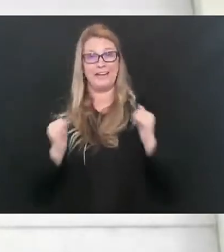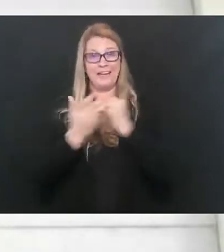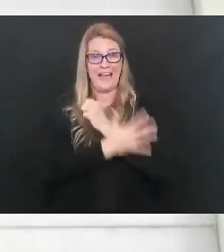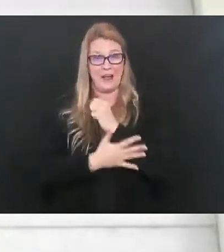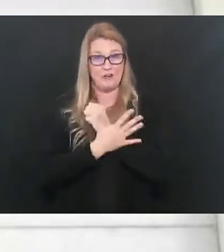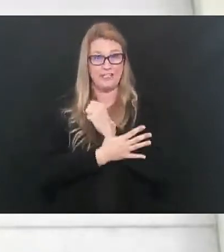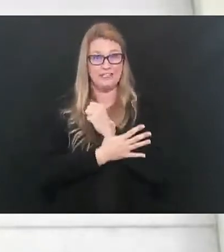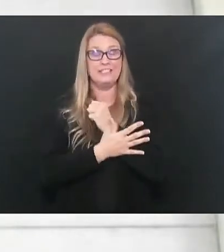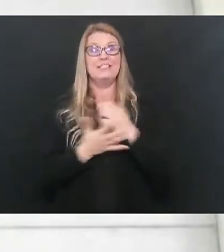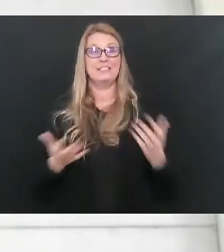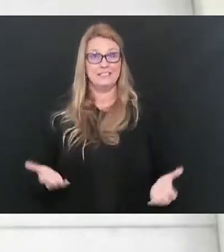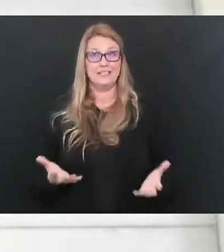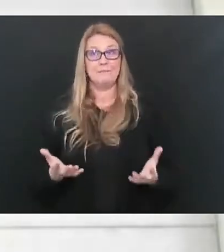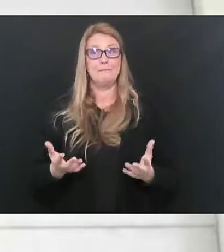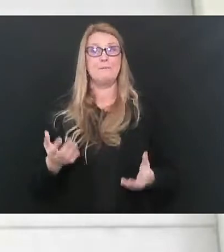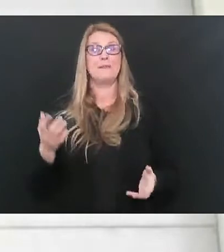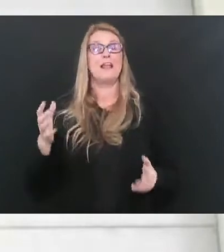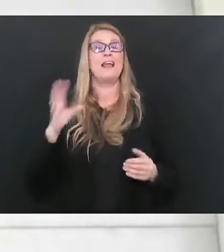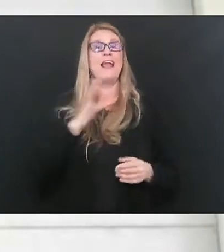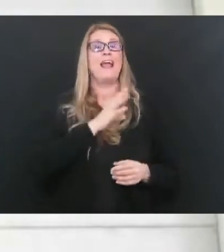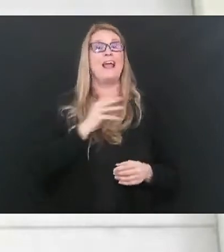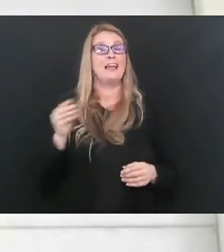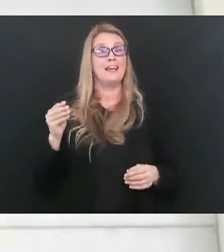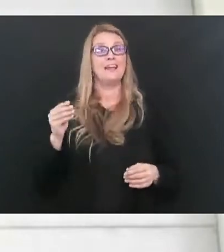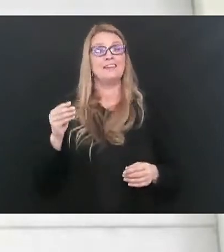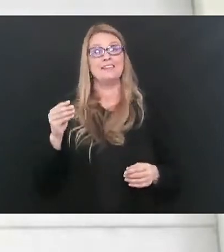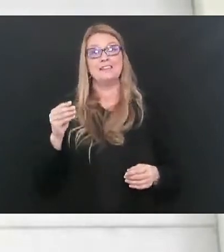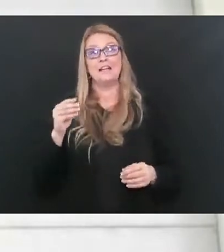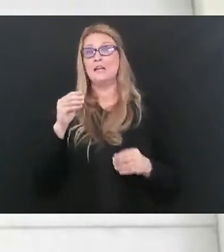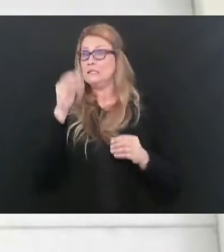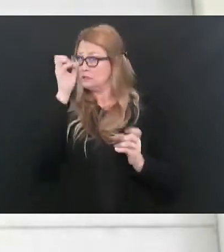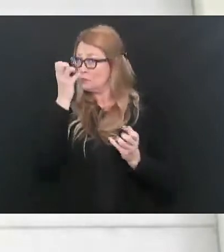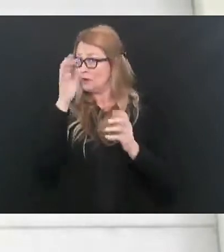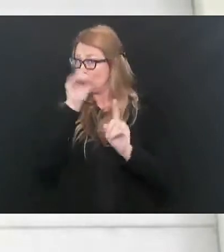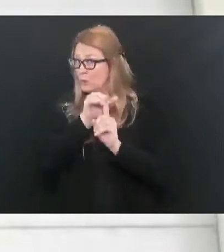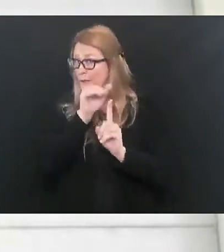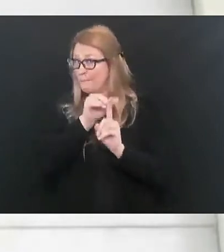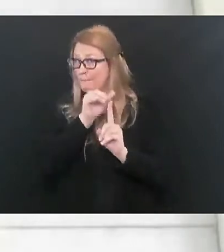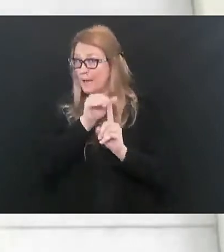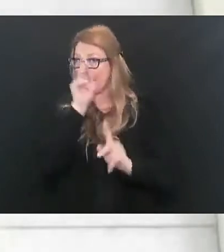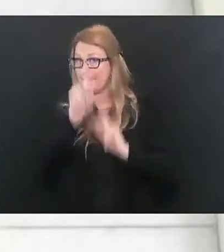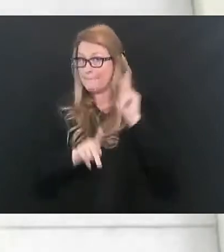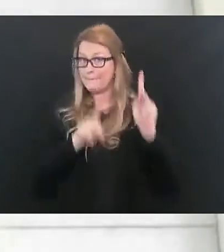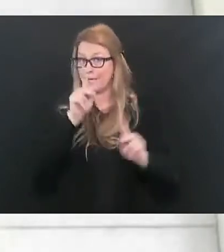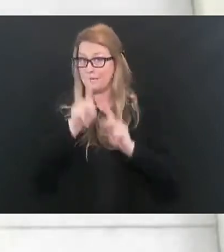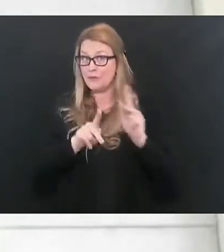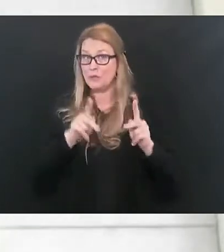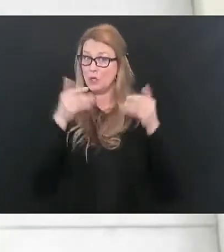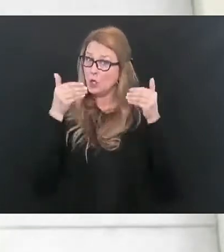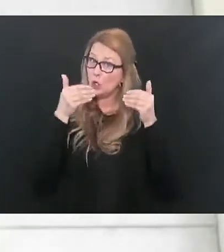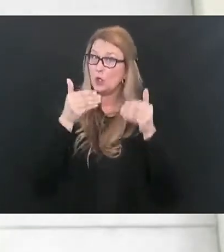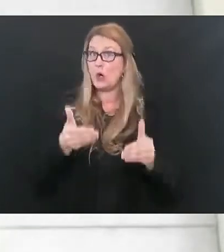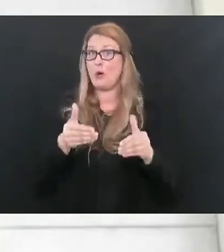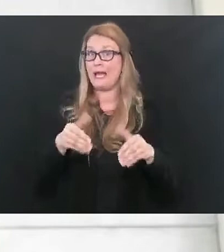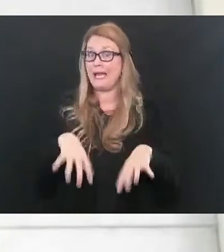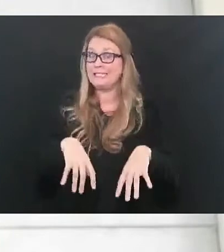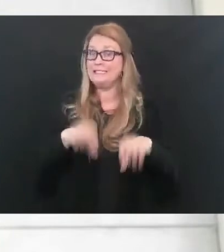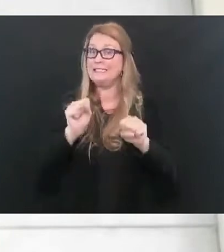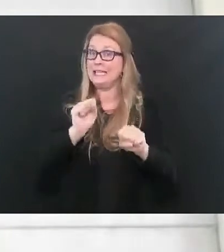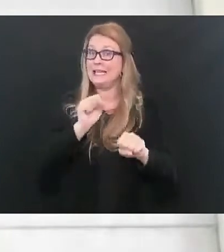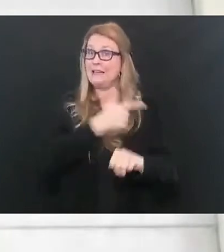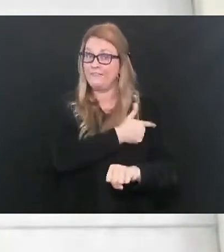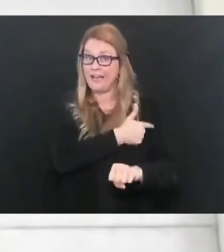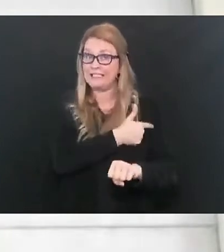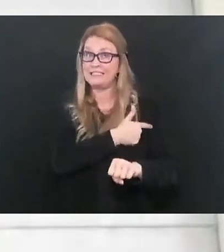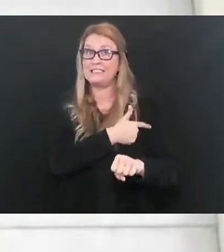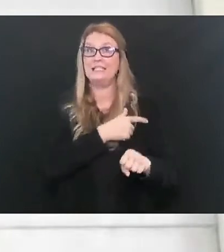bordering counties, but that's also to remind people that when it's your time, the vaccine is available. Of course, the governor did,